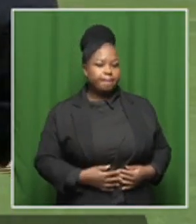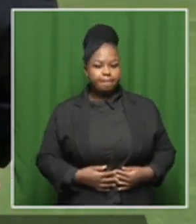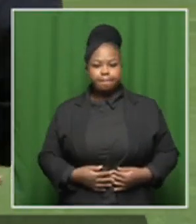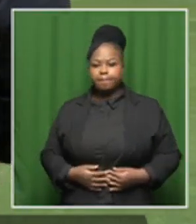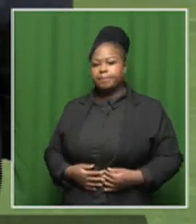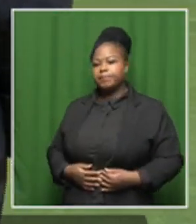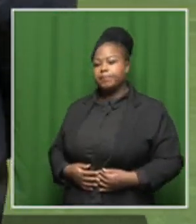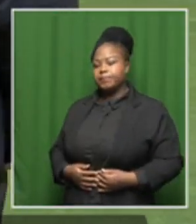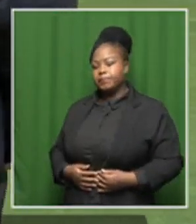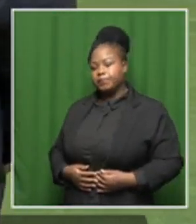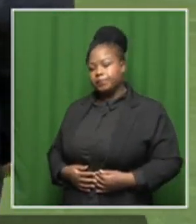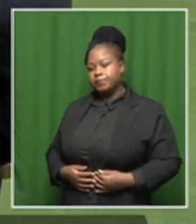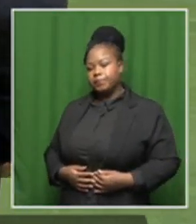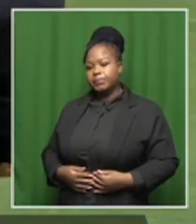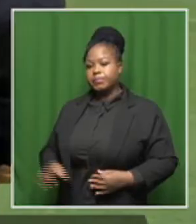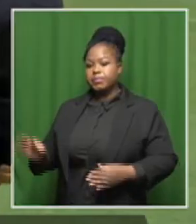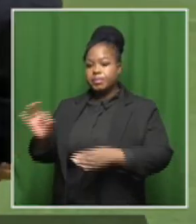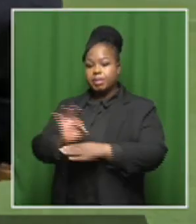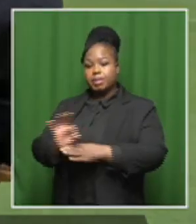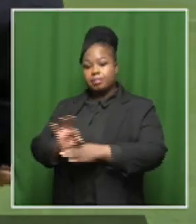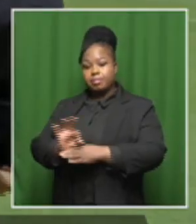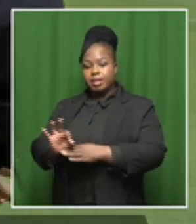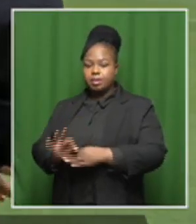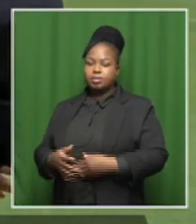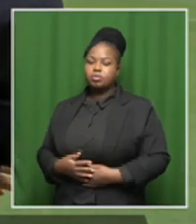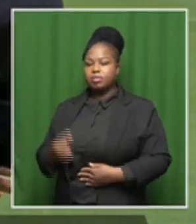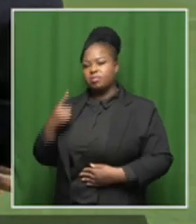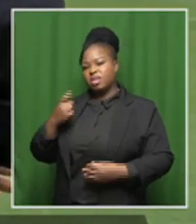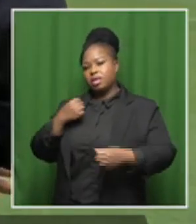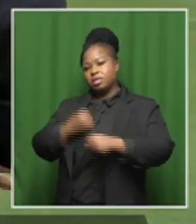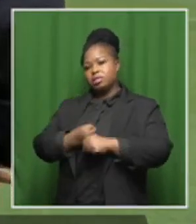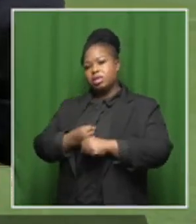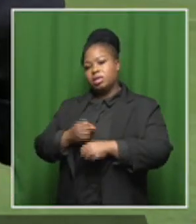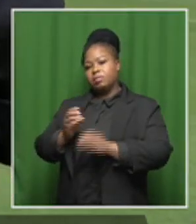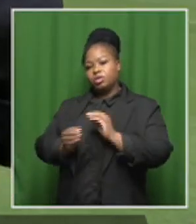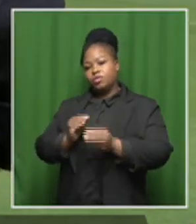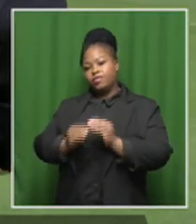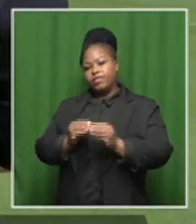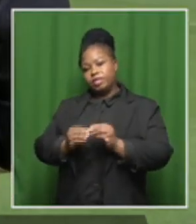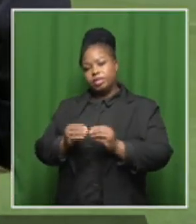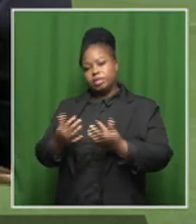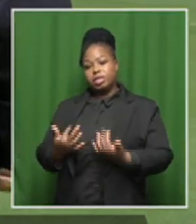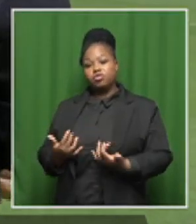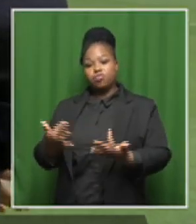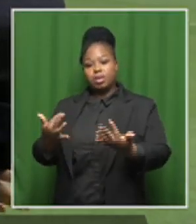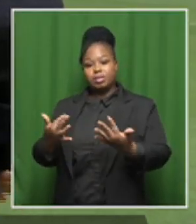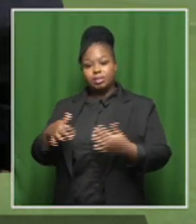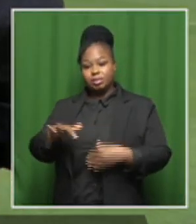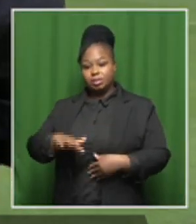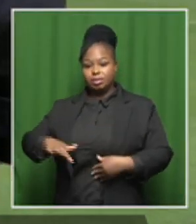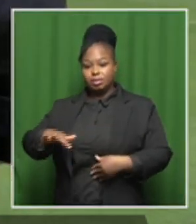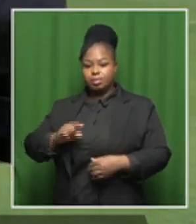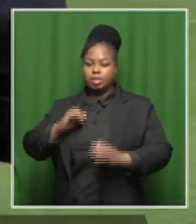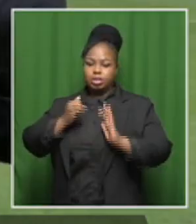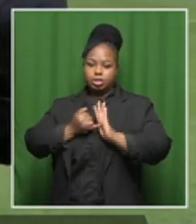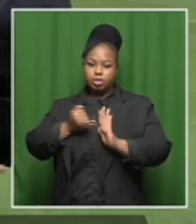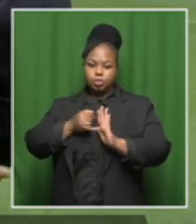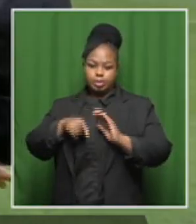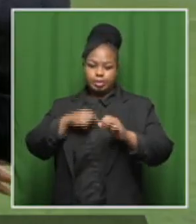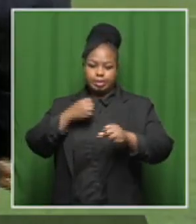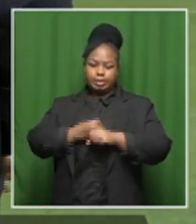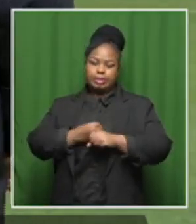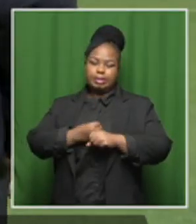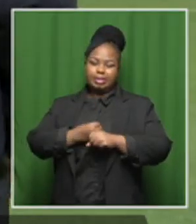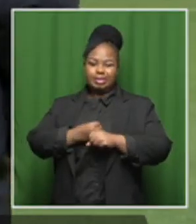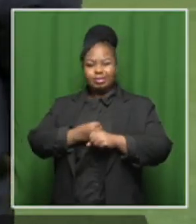Stacey, the planning was in a year or two to do the pitch replacement. Yes. But in January this year, Sport